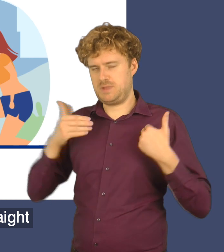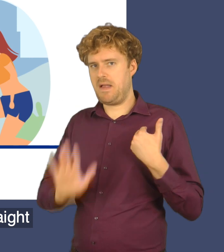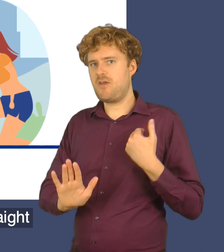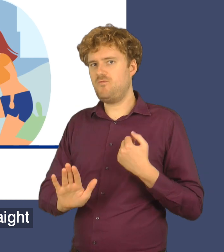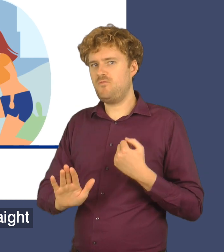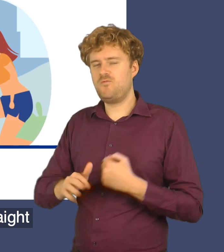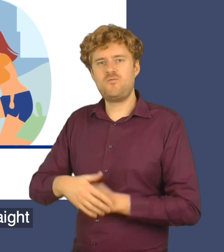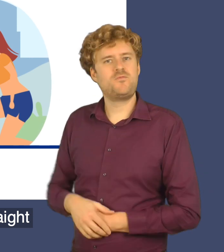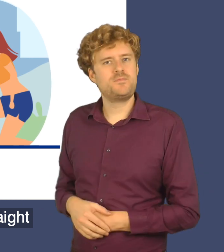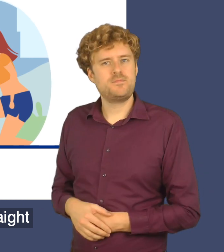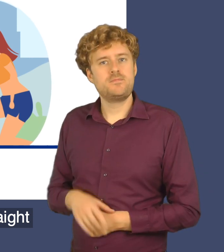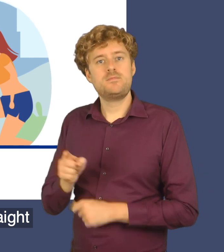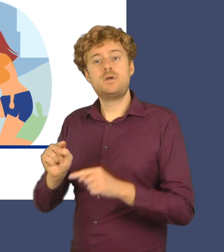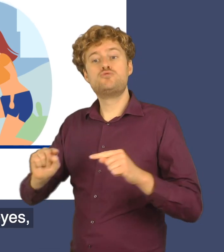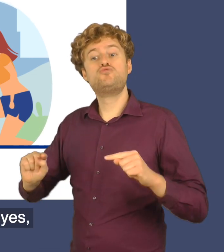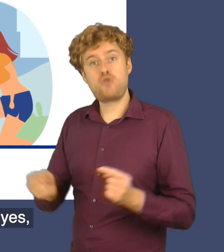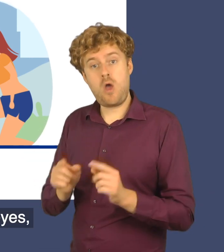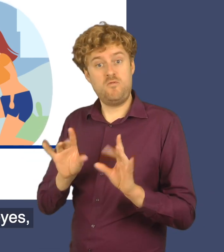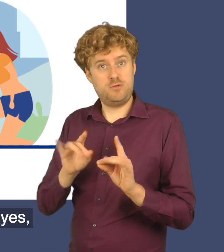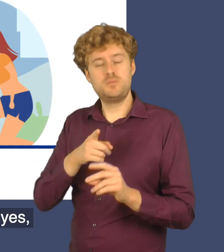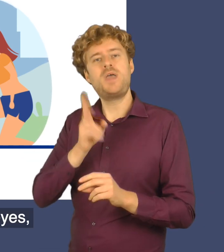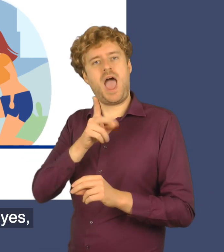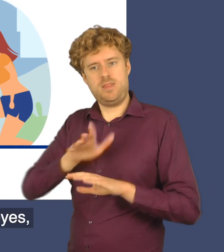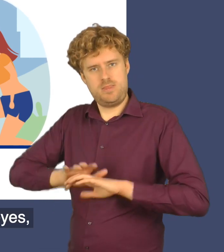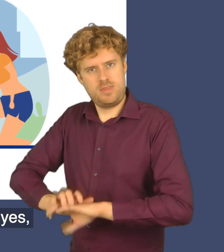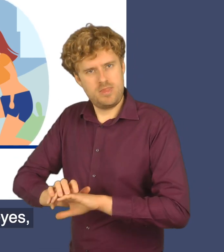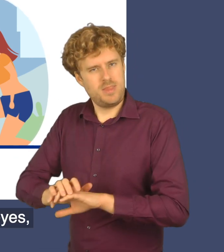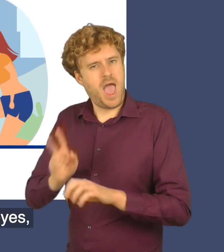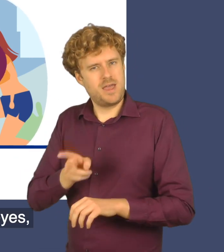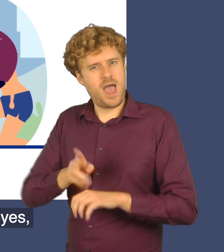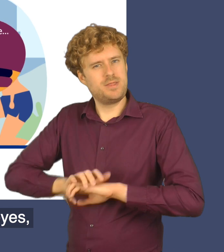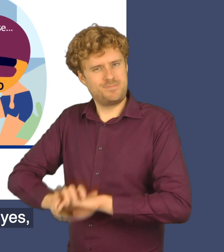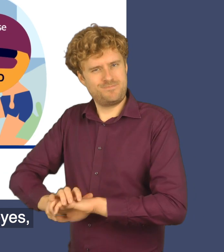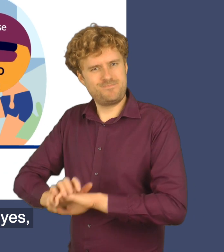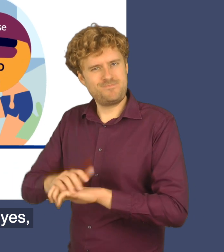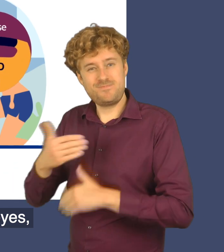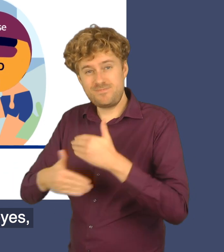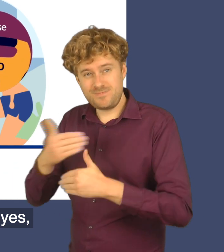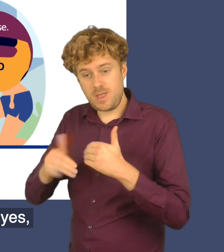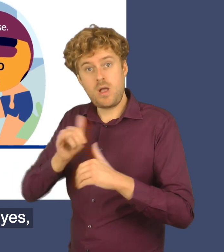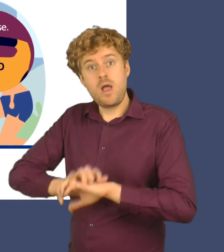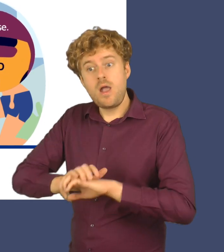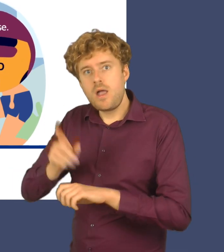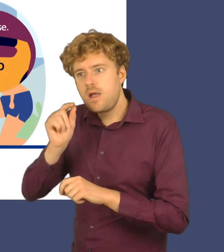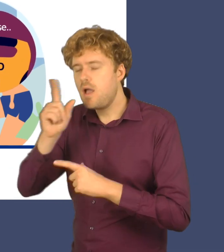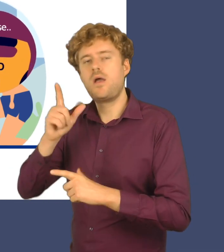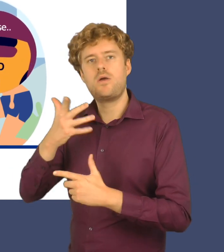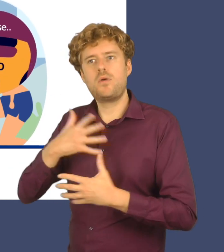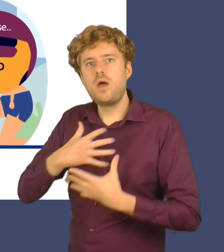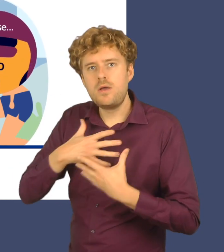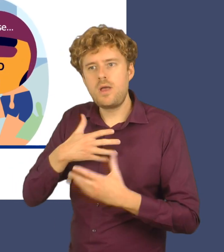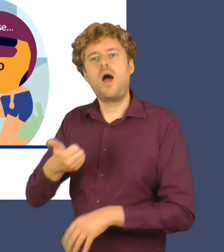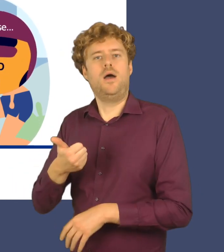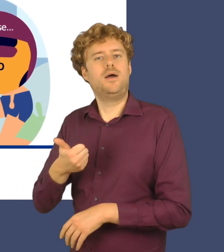start CPR again straight away. Continue with CPR until the person opens their eyes, starts breathing, or when